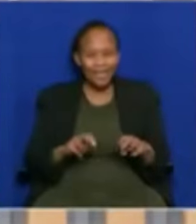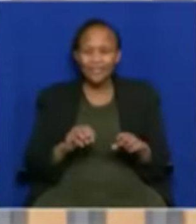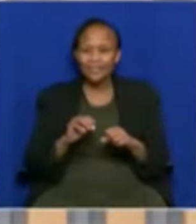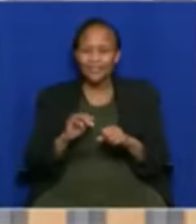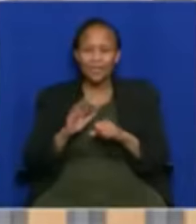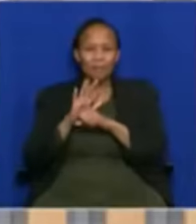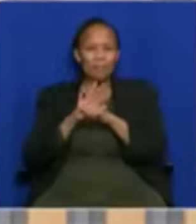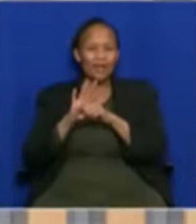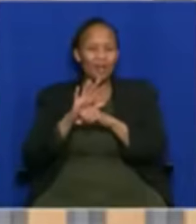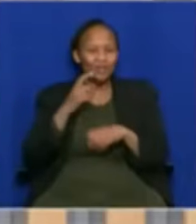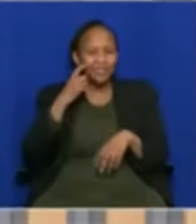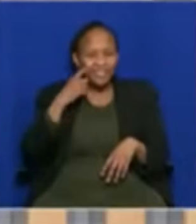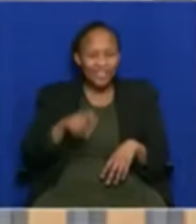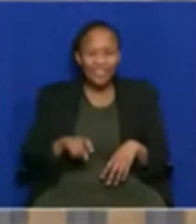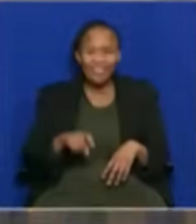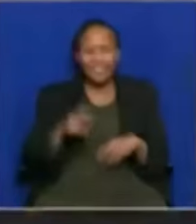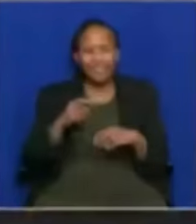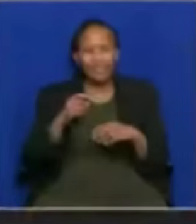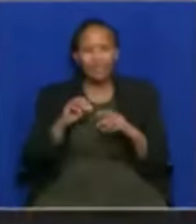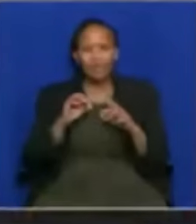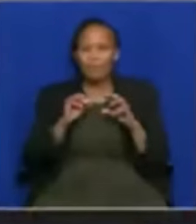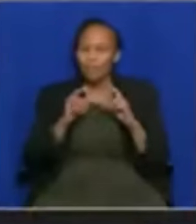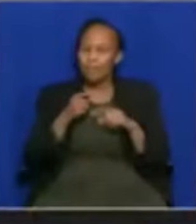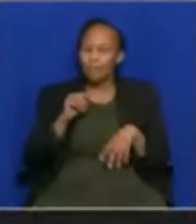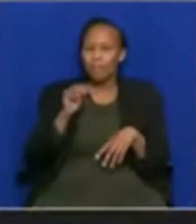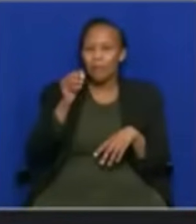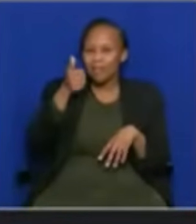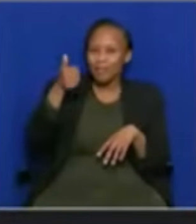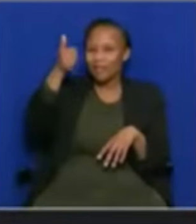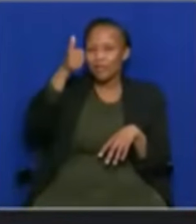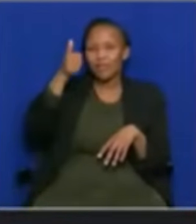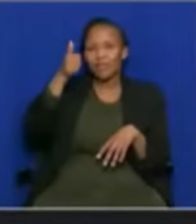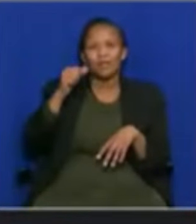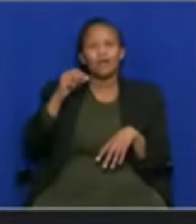level to lieutenant general level.